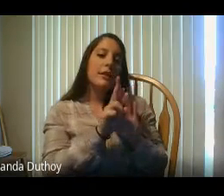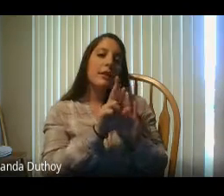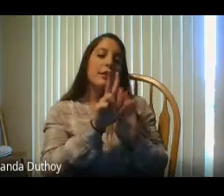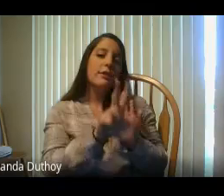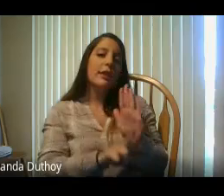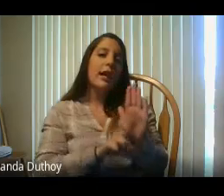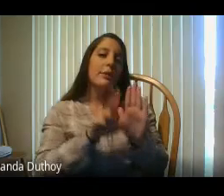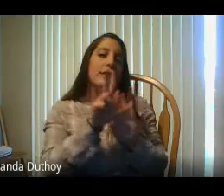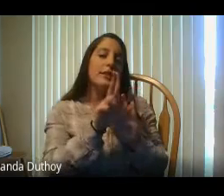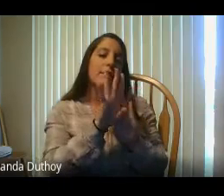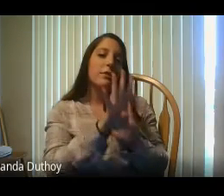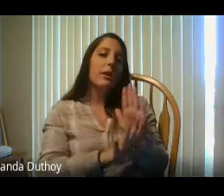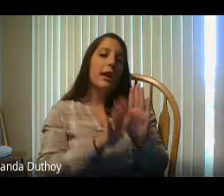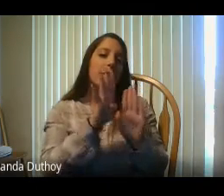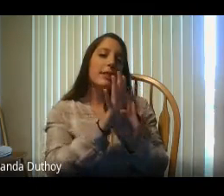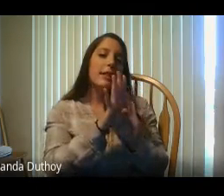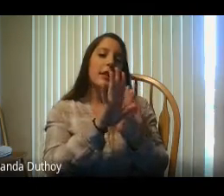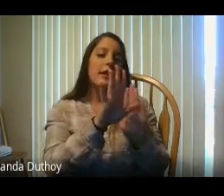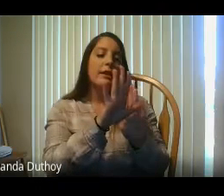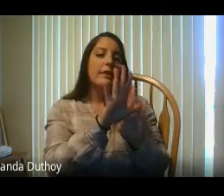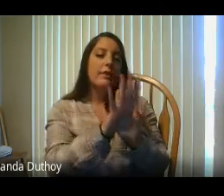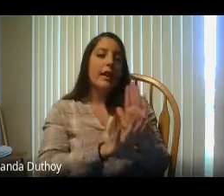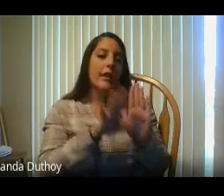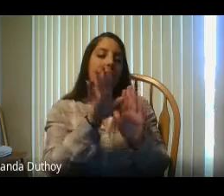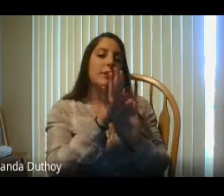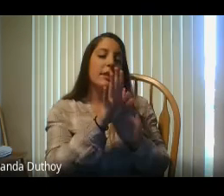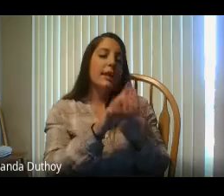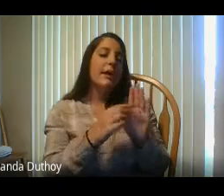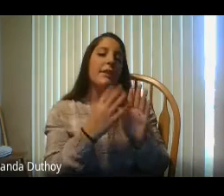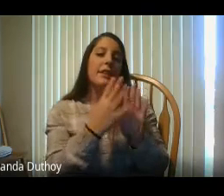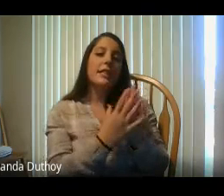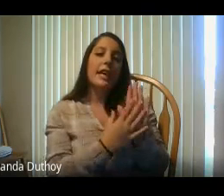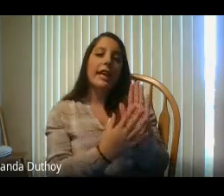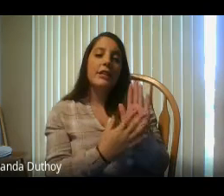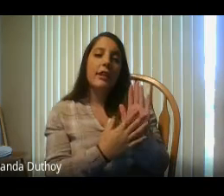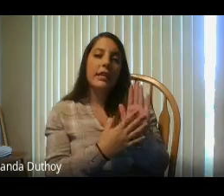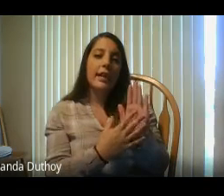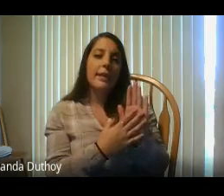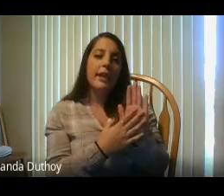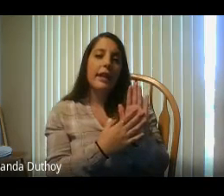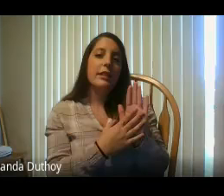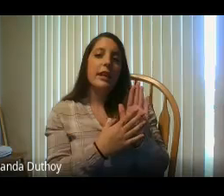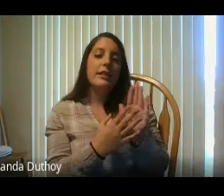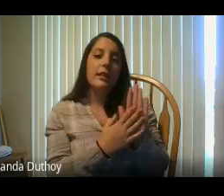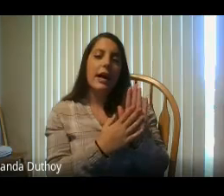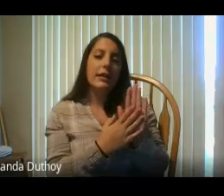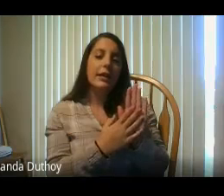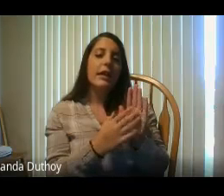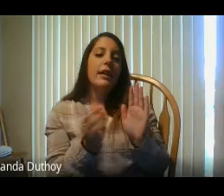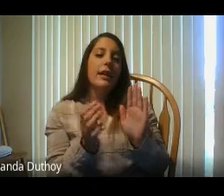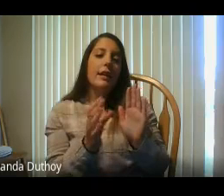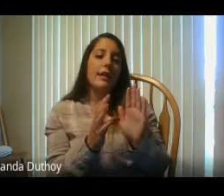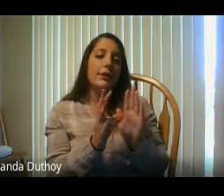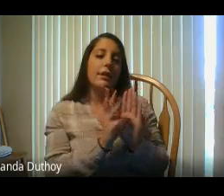2 hours, 3 hours, 4 hours, 5 hours? So think about this hand, your non-dominant hand, as a